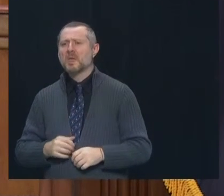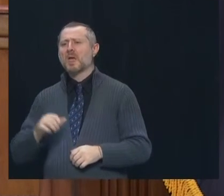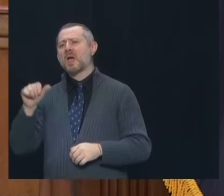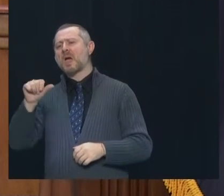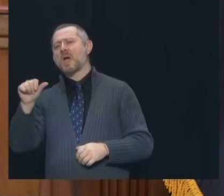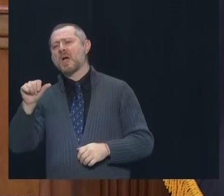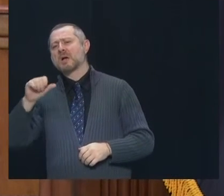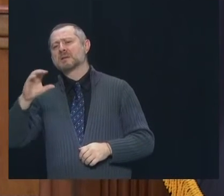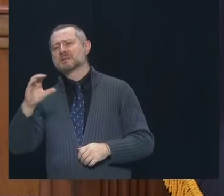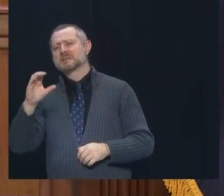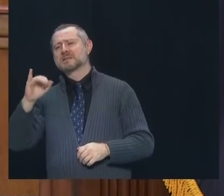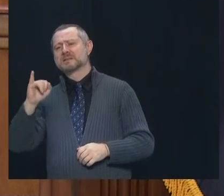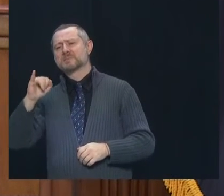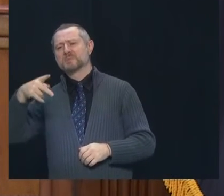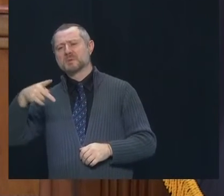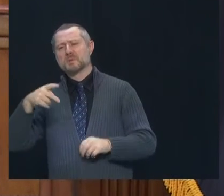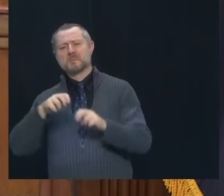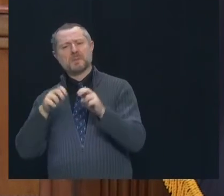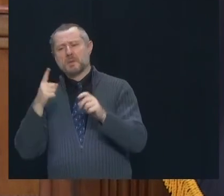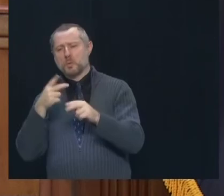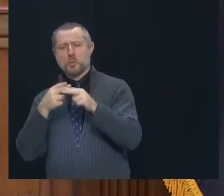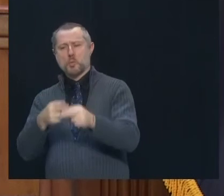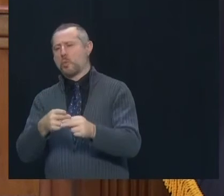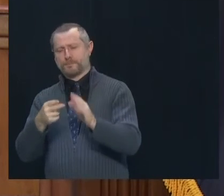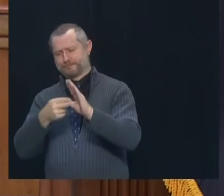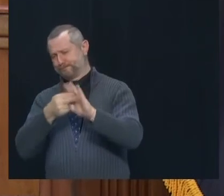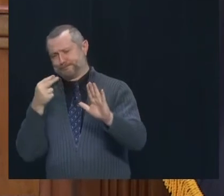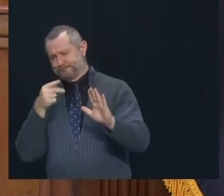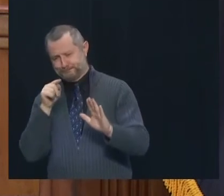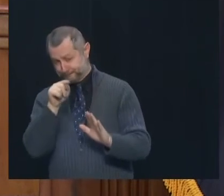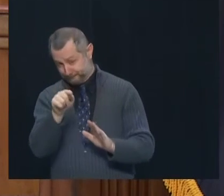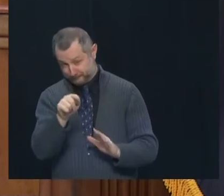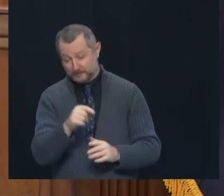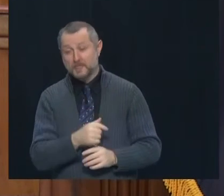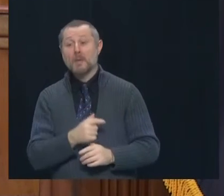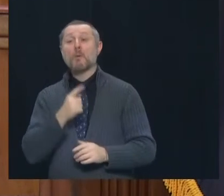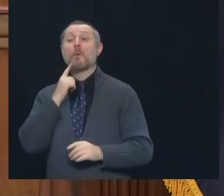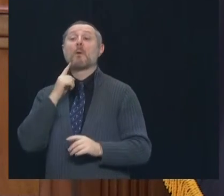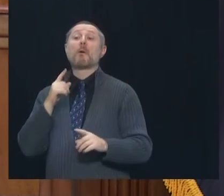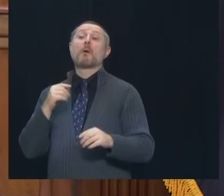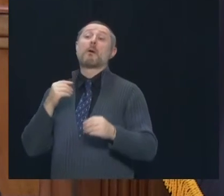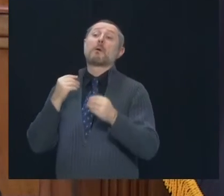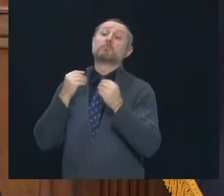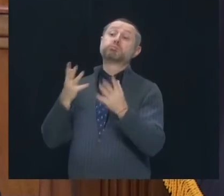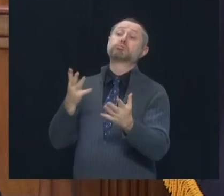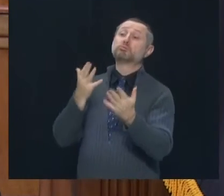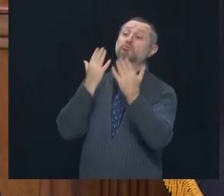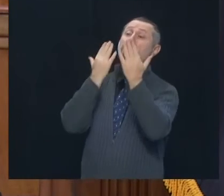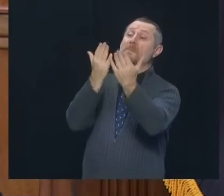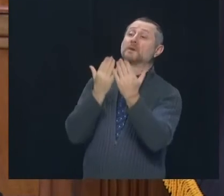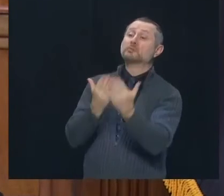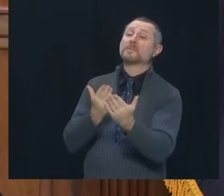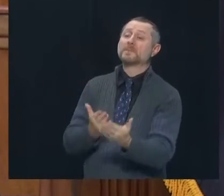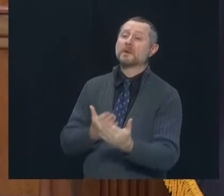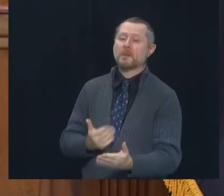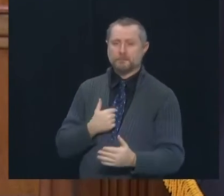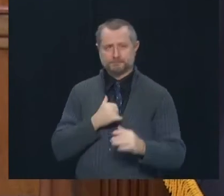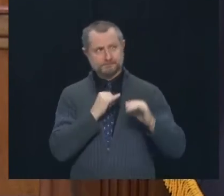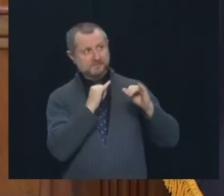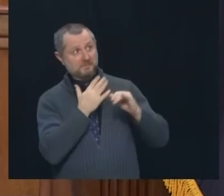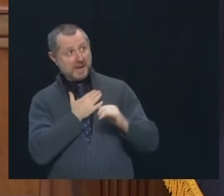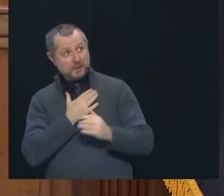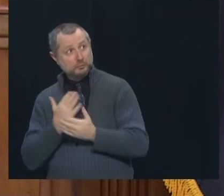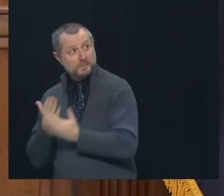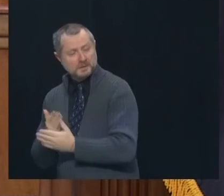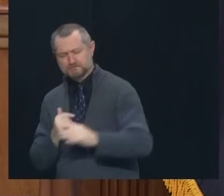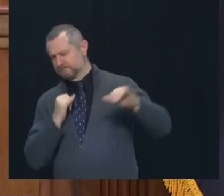call it, came up with the same recommendations that our plan made. The 170,000